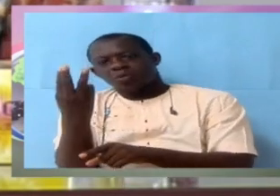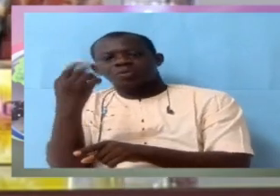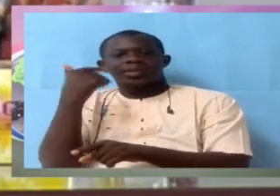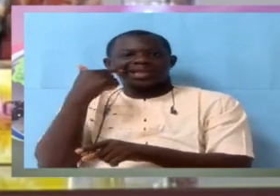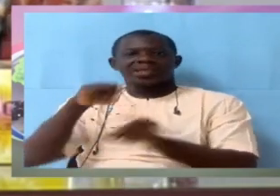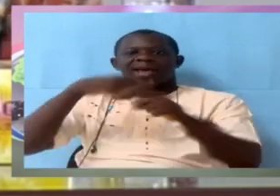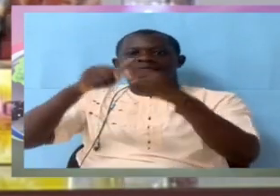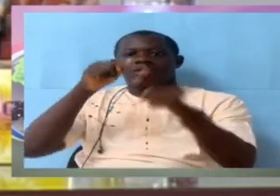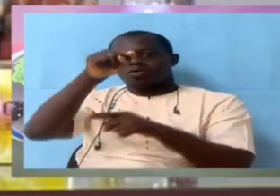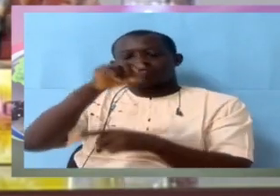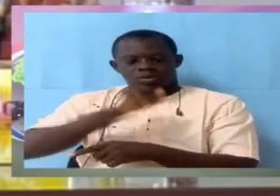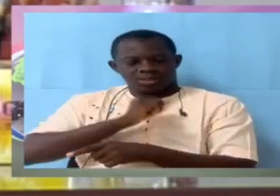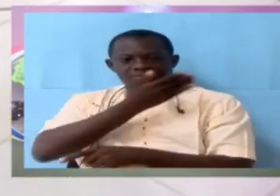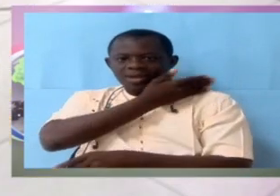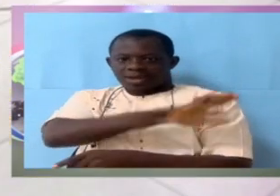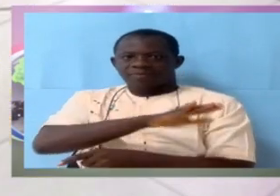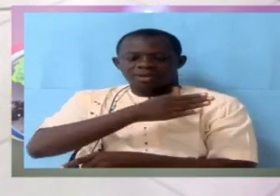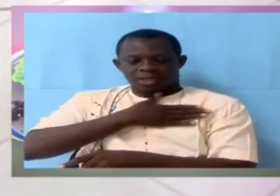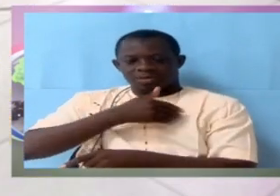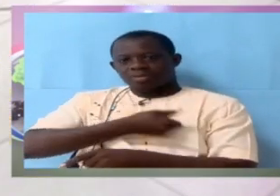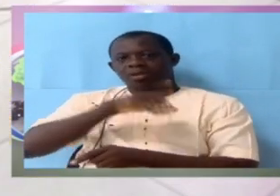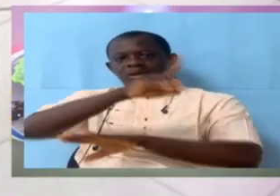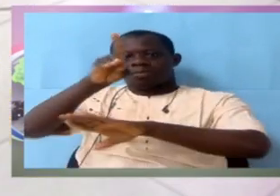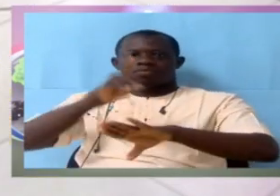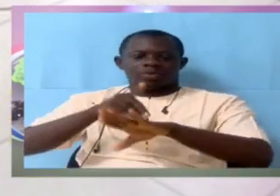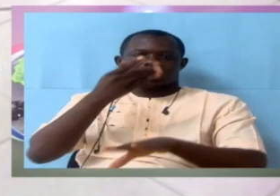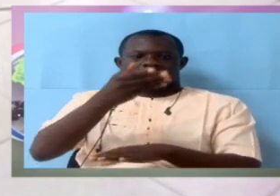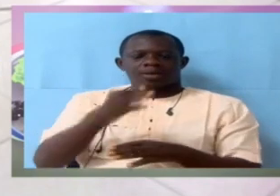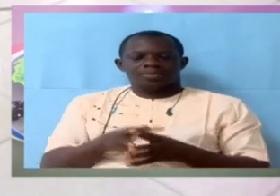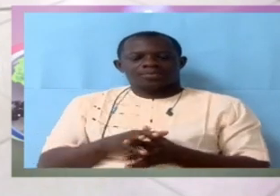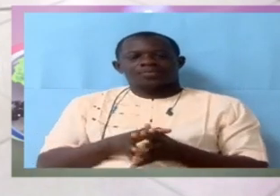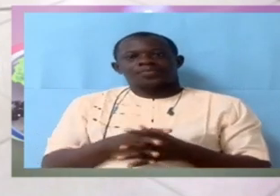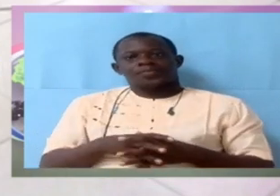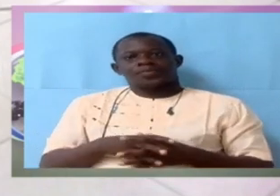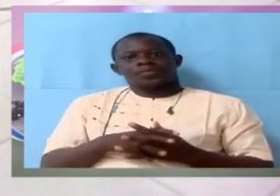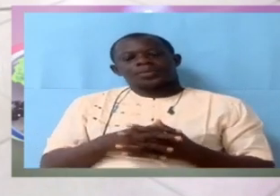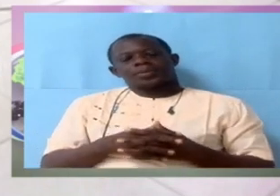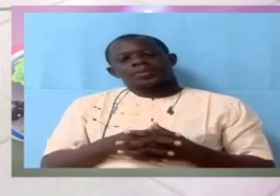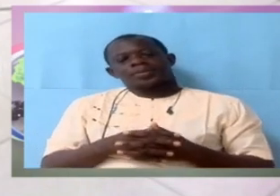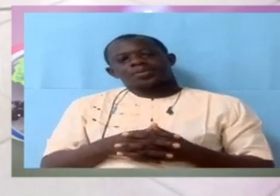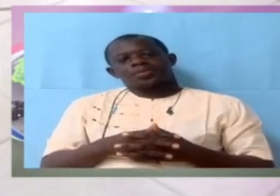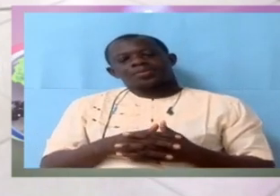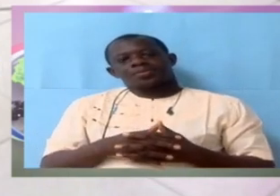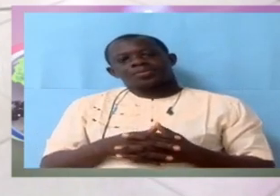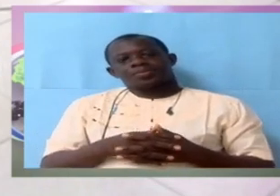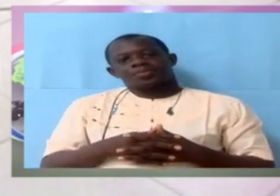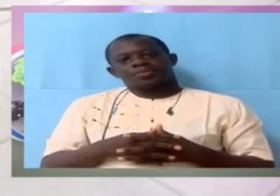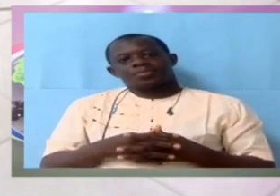e tilidantan koma kola kabri boranye jaral dingira itela jara kende abenu nyaadi le fana.